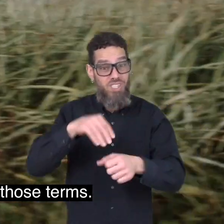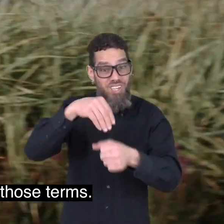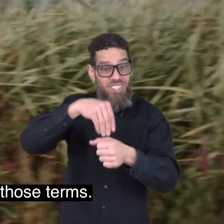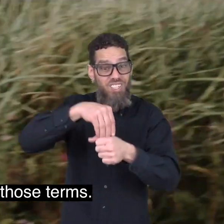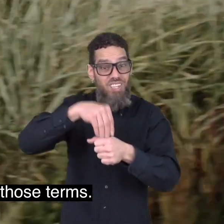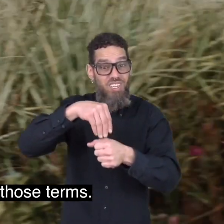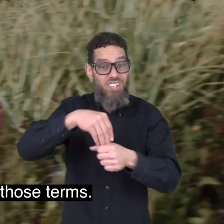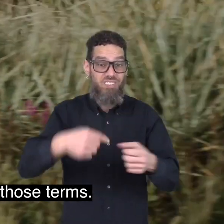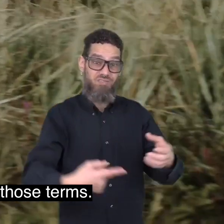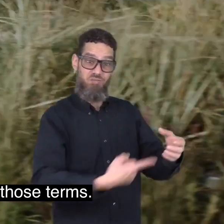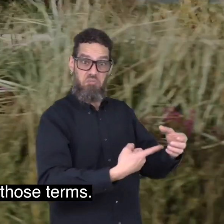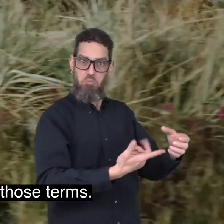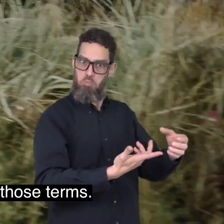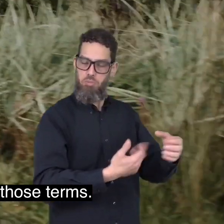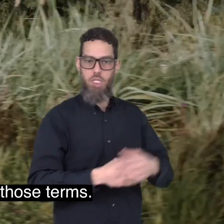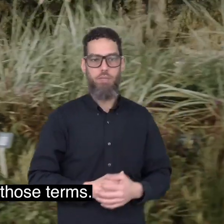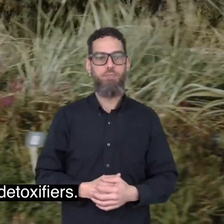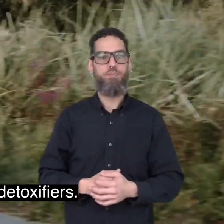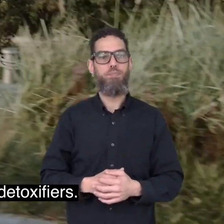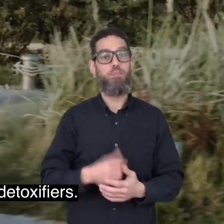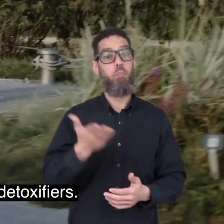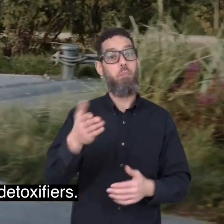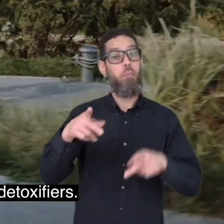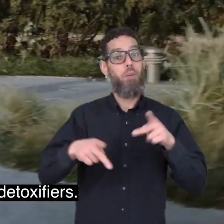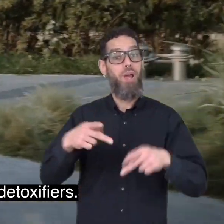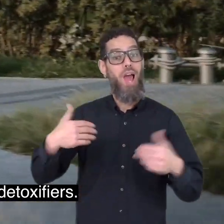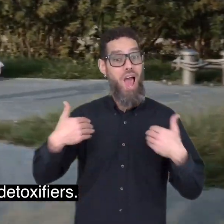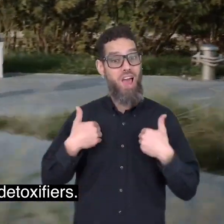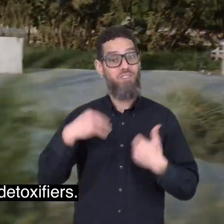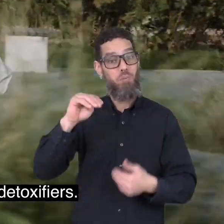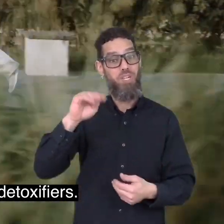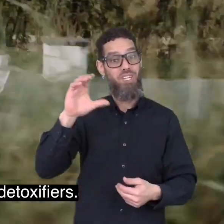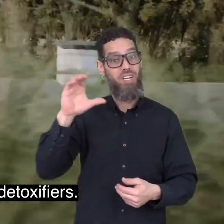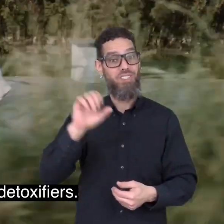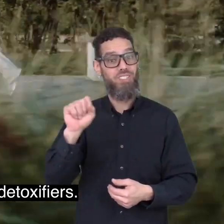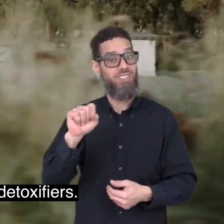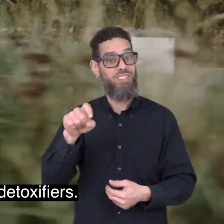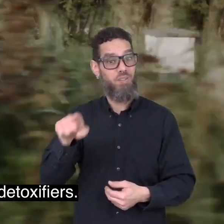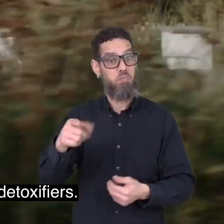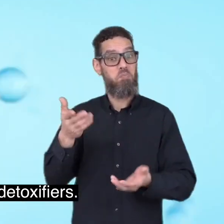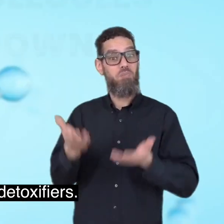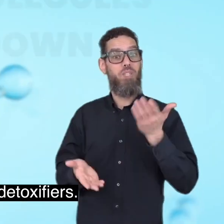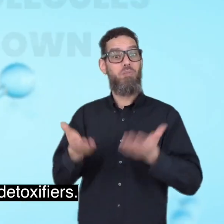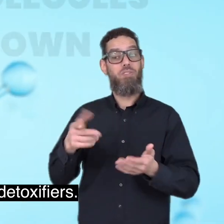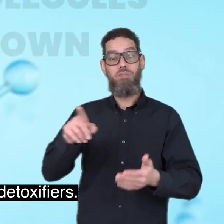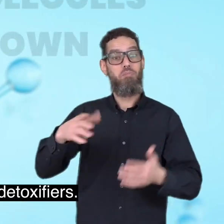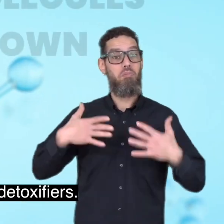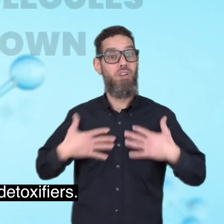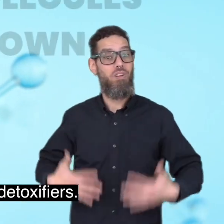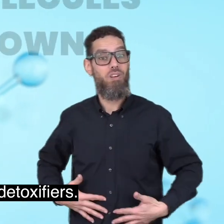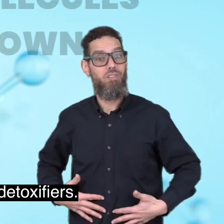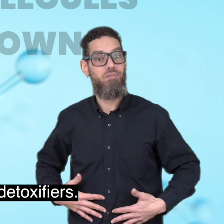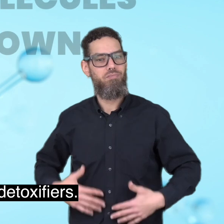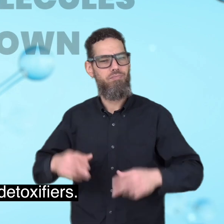terms. People with MCS could be genetically poor detoxifiers. If so, they will not